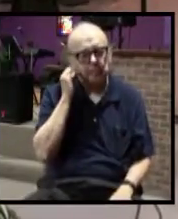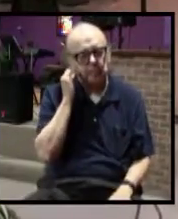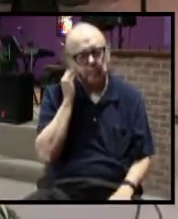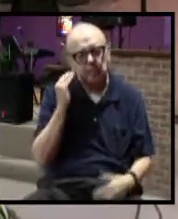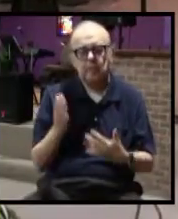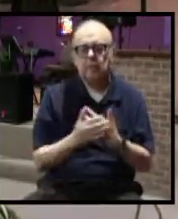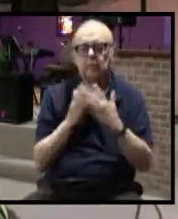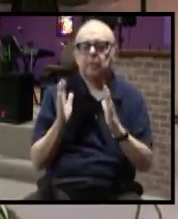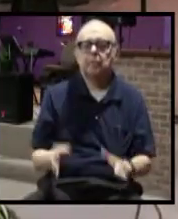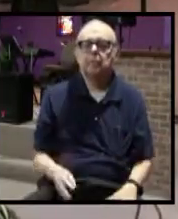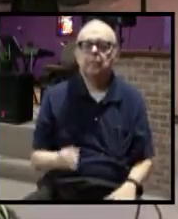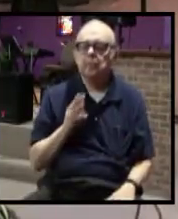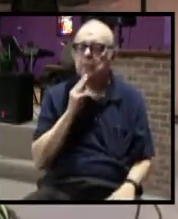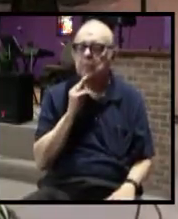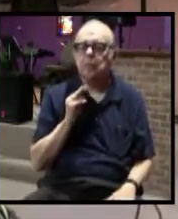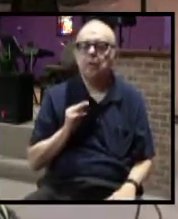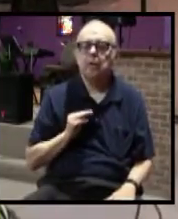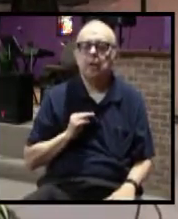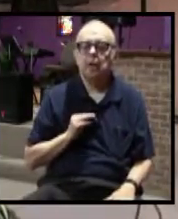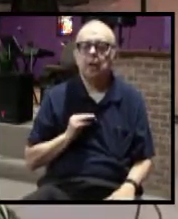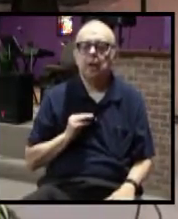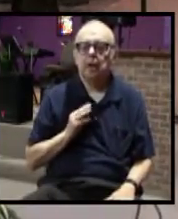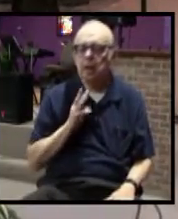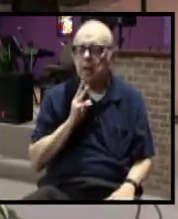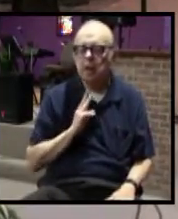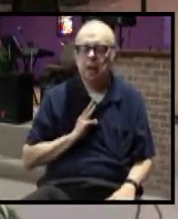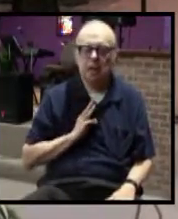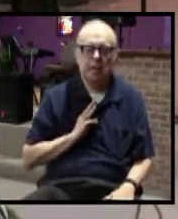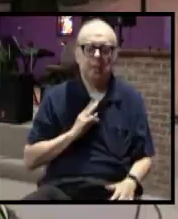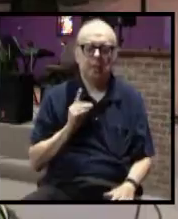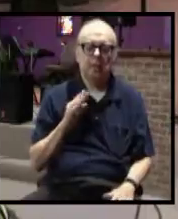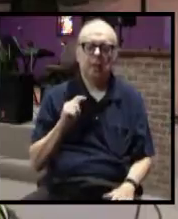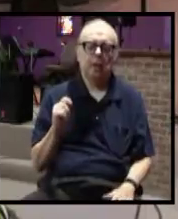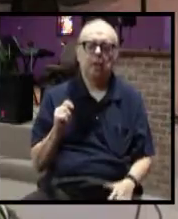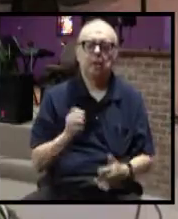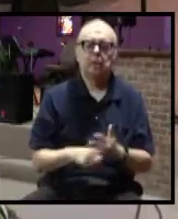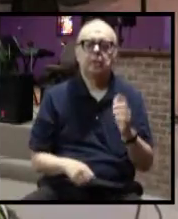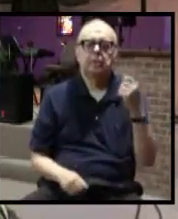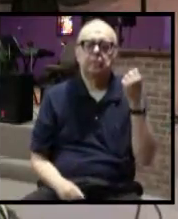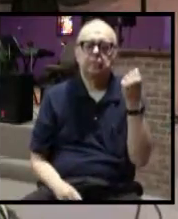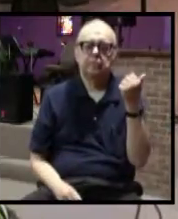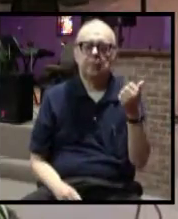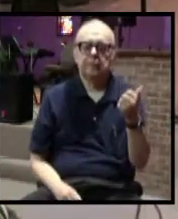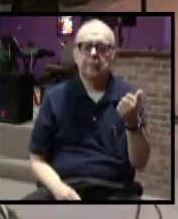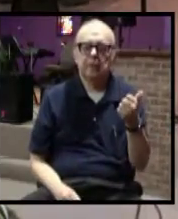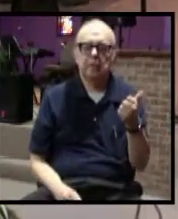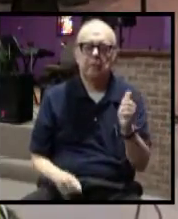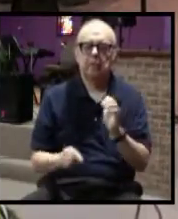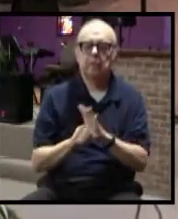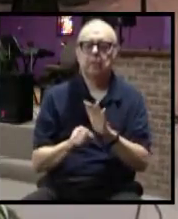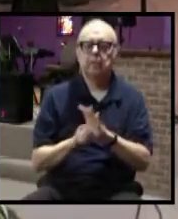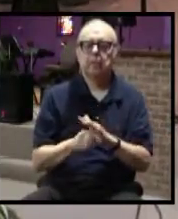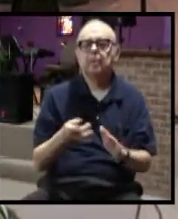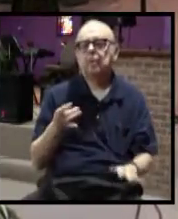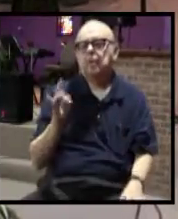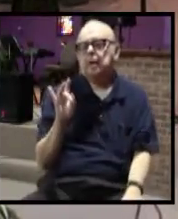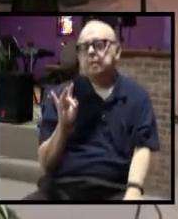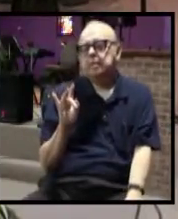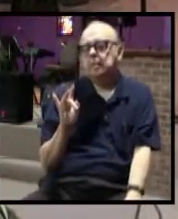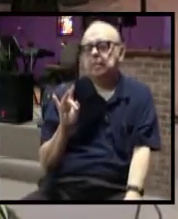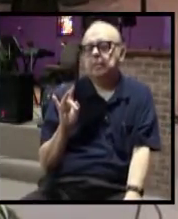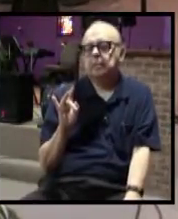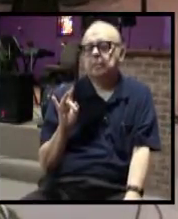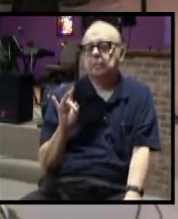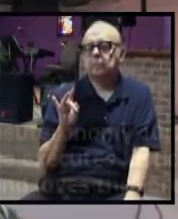the hungry, the prisoners, the widows. The next scripture is Deuteronomy chapter 10 and